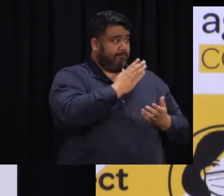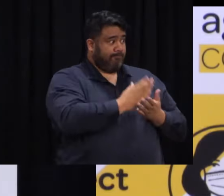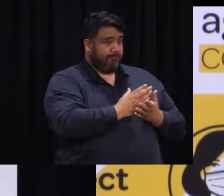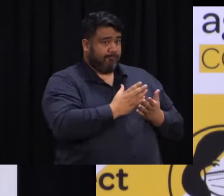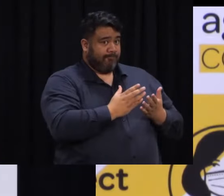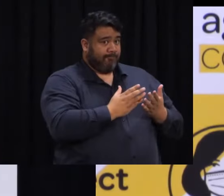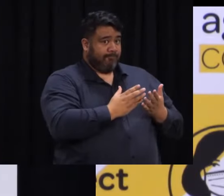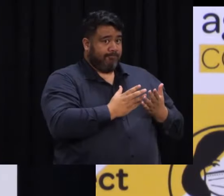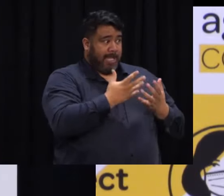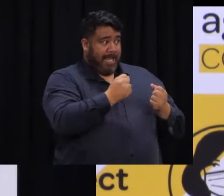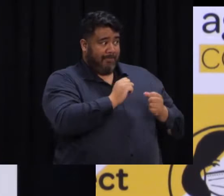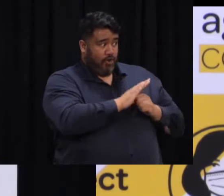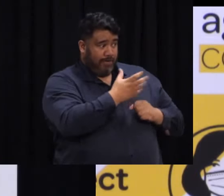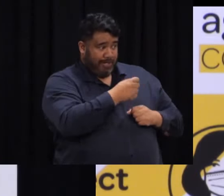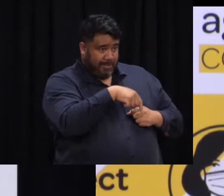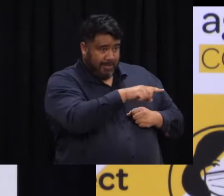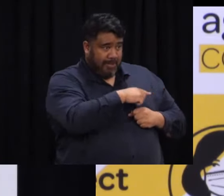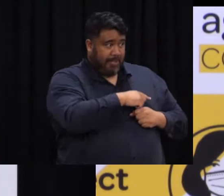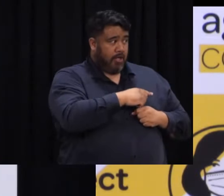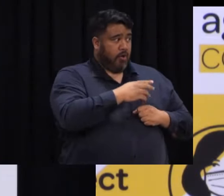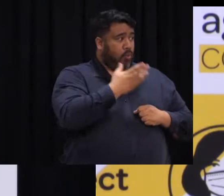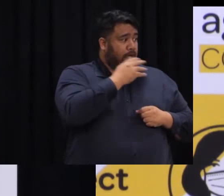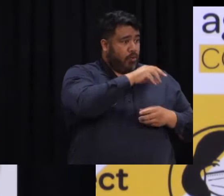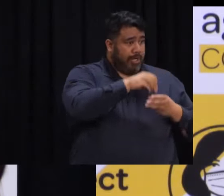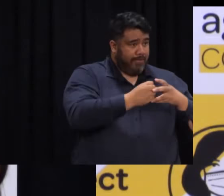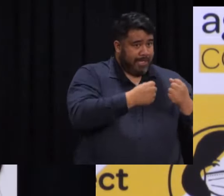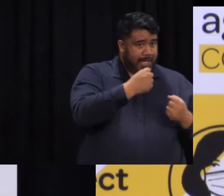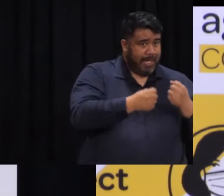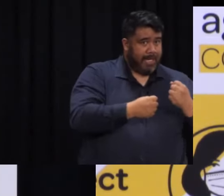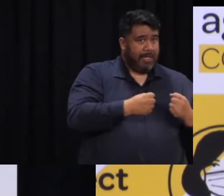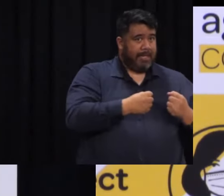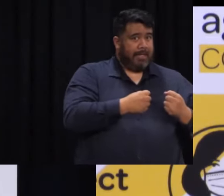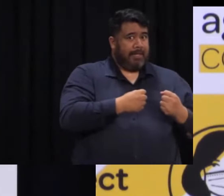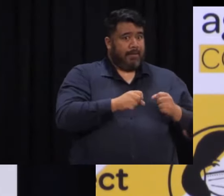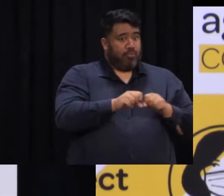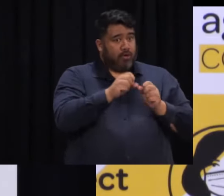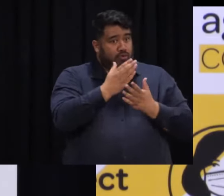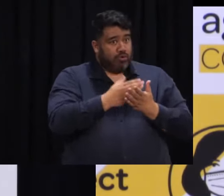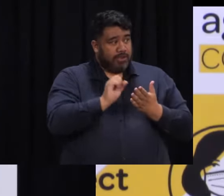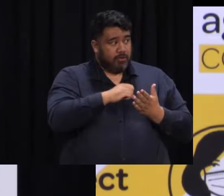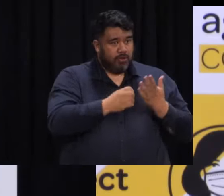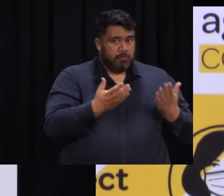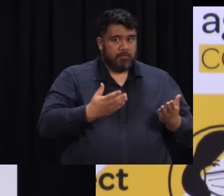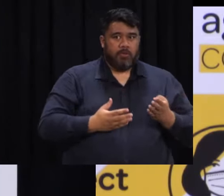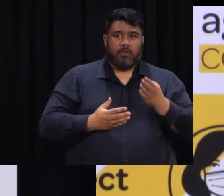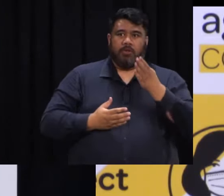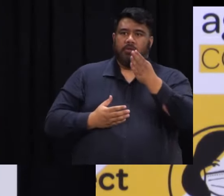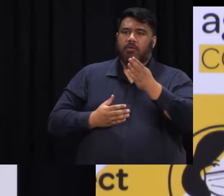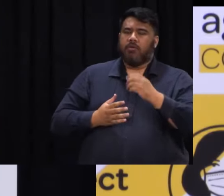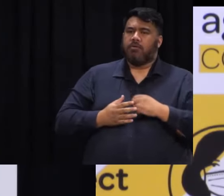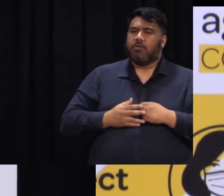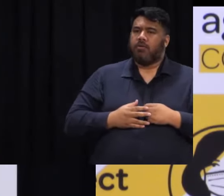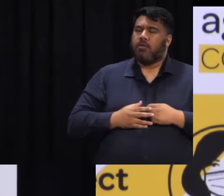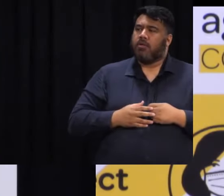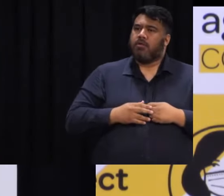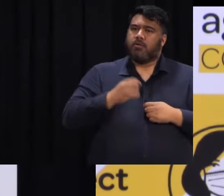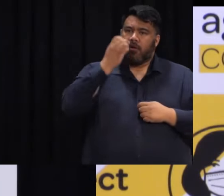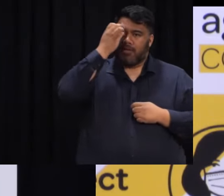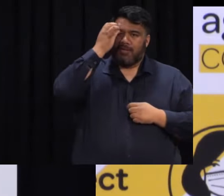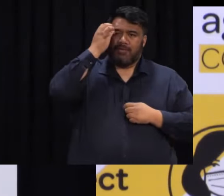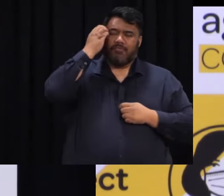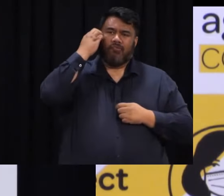involved, was the infected person, at what point did they join the journey, and whether that was outside their bail conditions. Did you not know that this person's household was in a level 2 environment